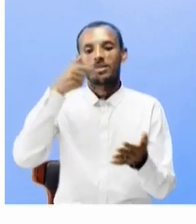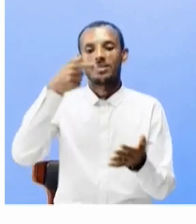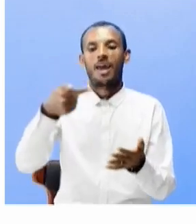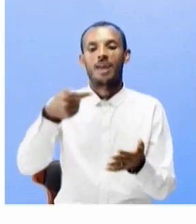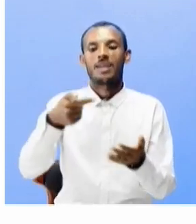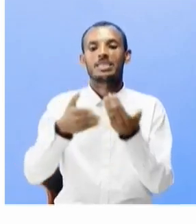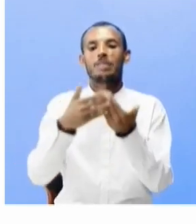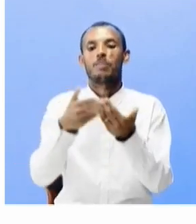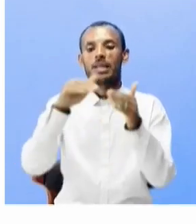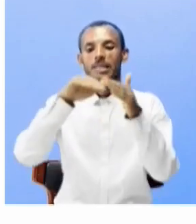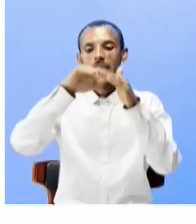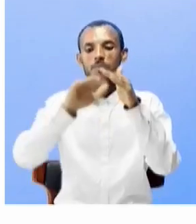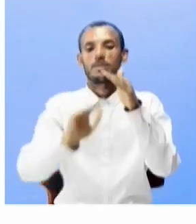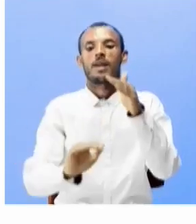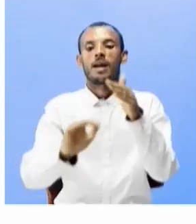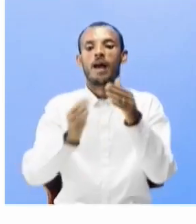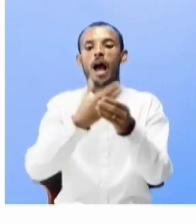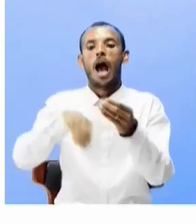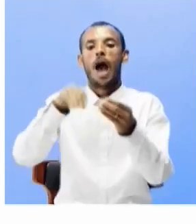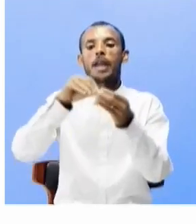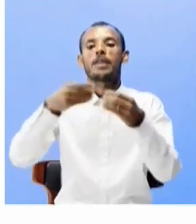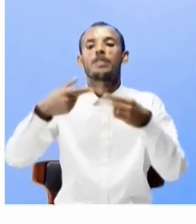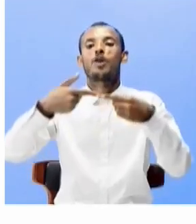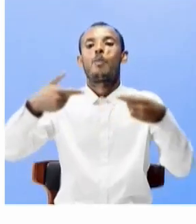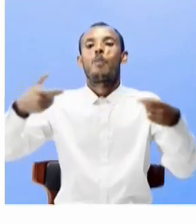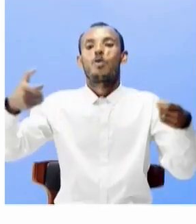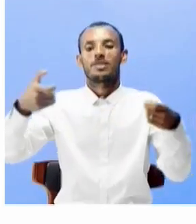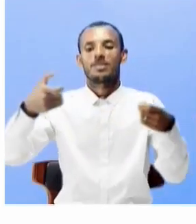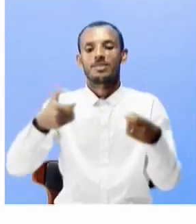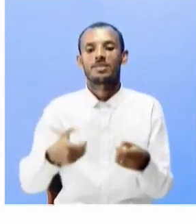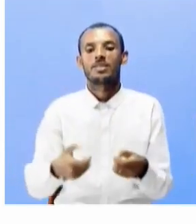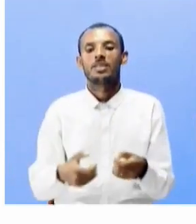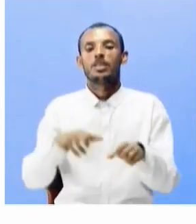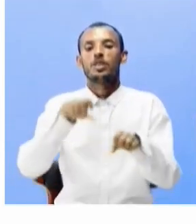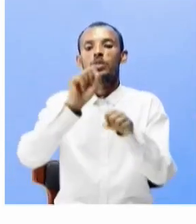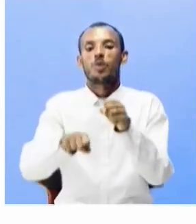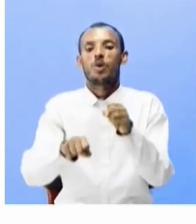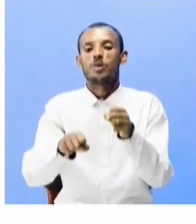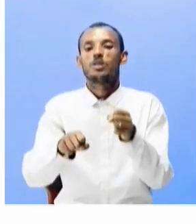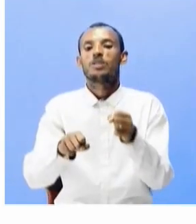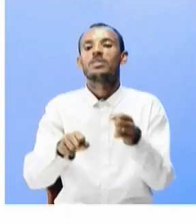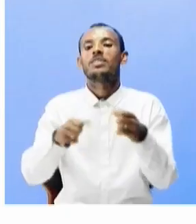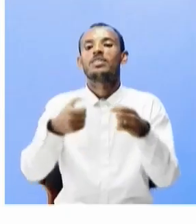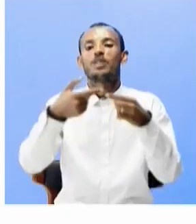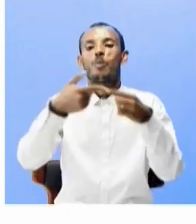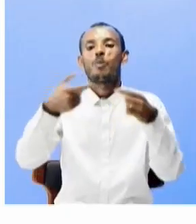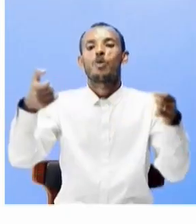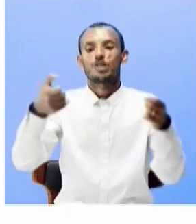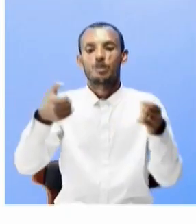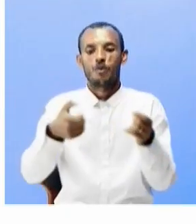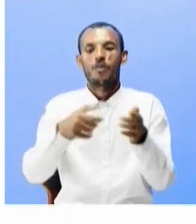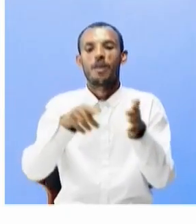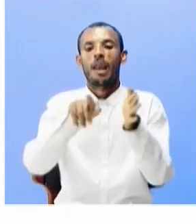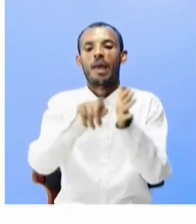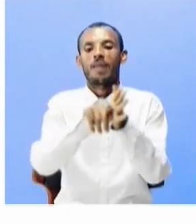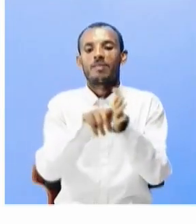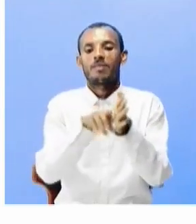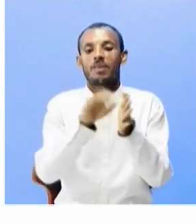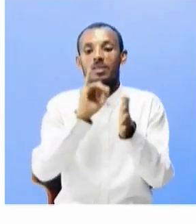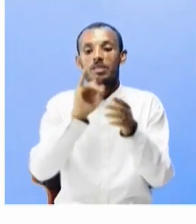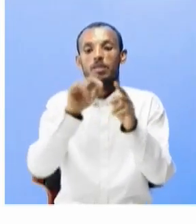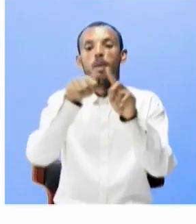simply subtracting means adding the opposite. So, this subtraction becomes